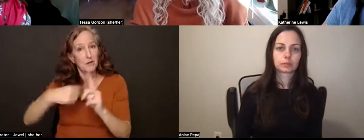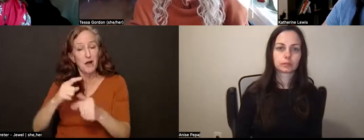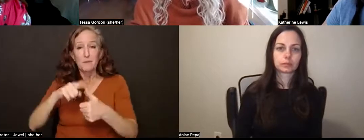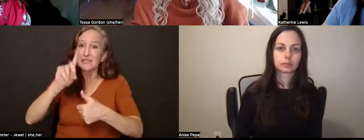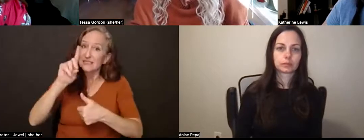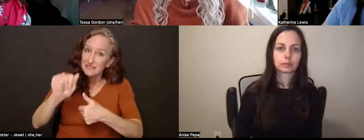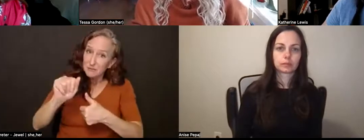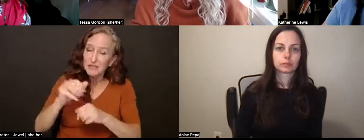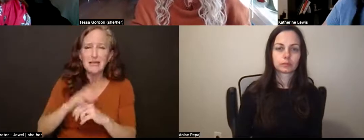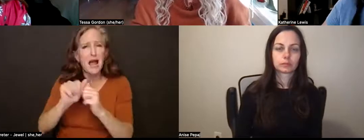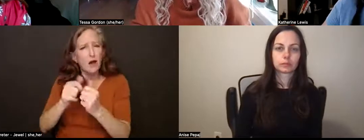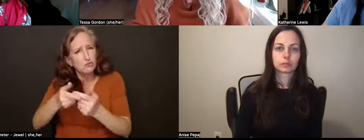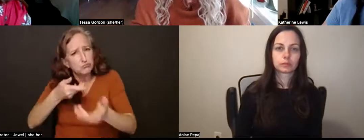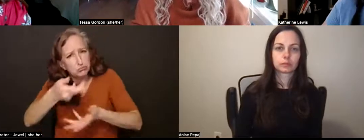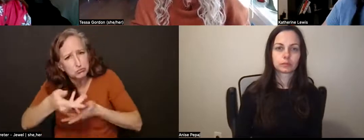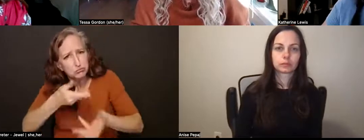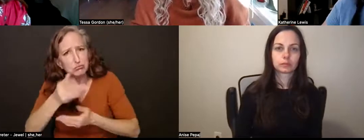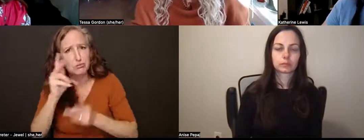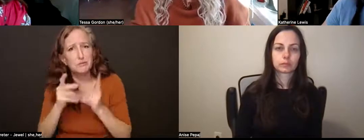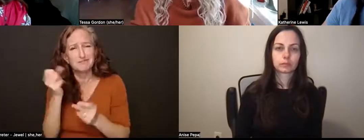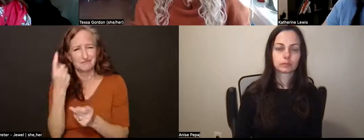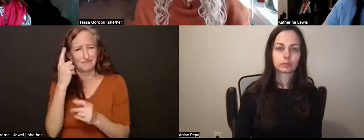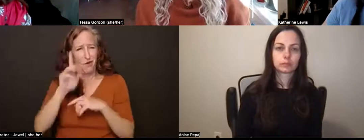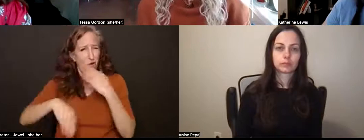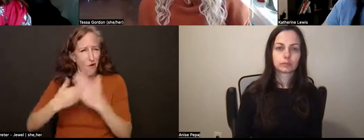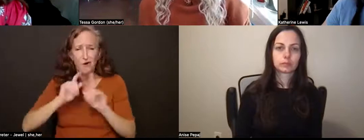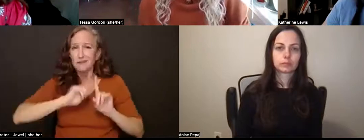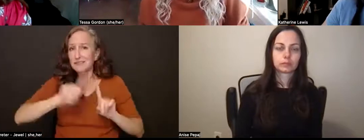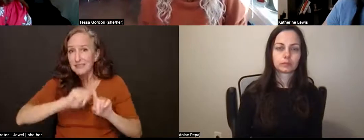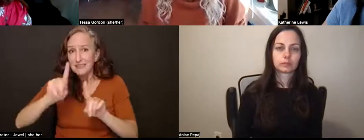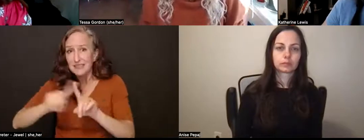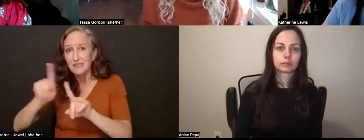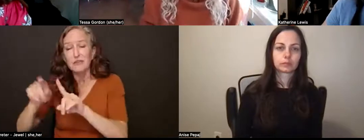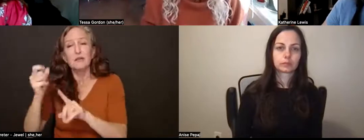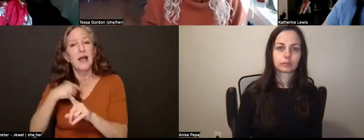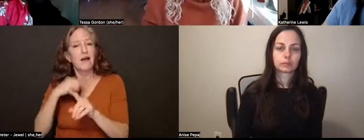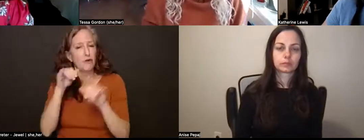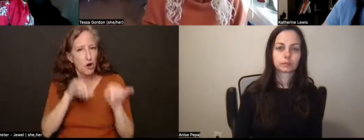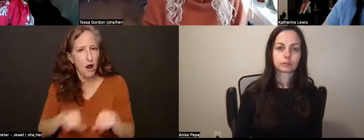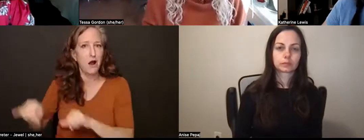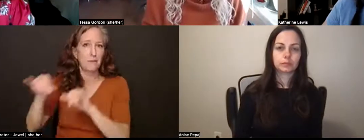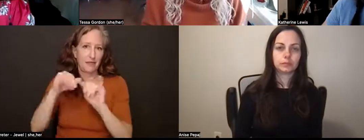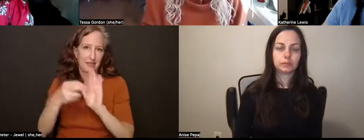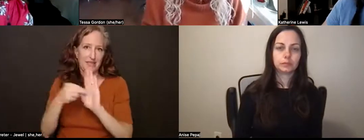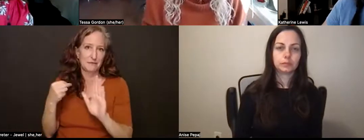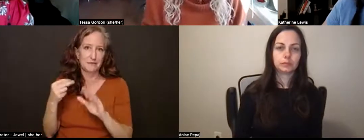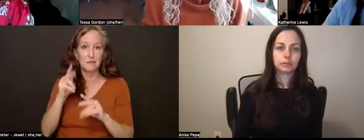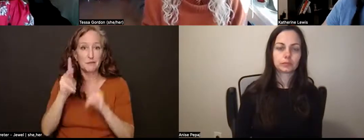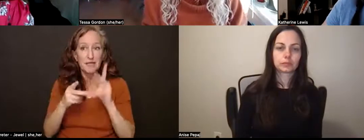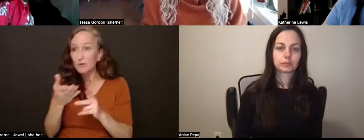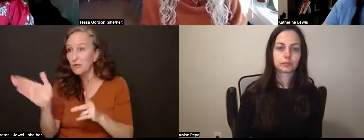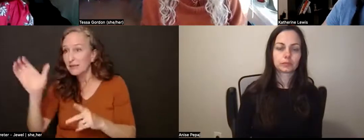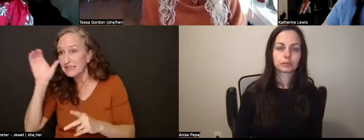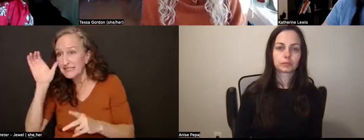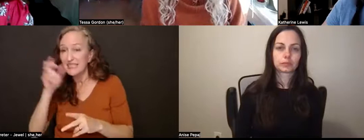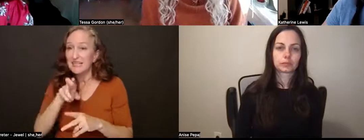approaching patients, understanding that we are all very different. But there are some common themes that I'm sure everybody who's listening and the panelists have